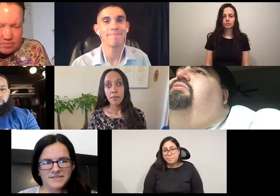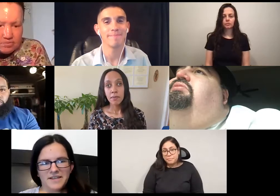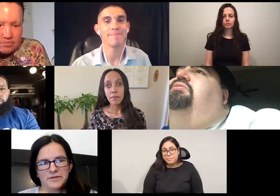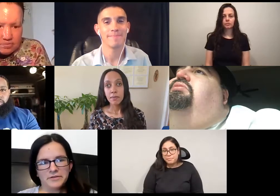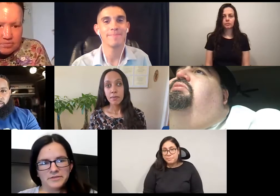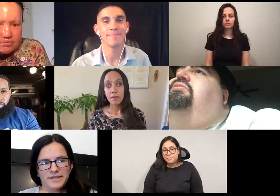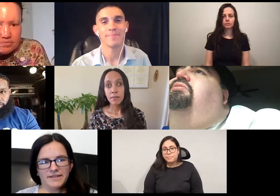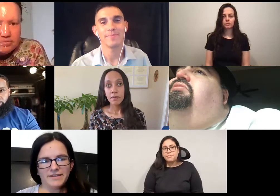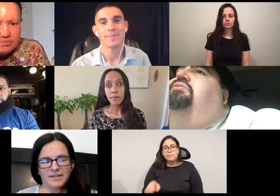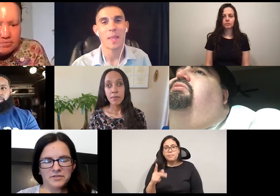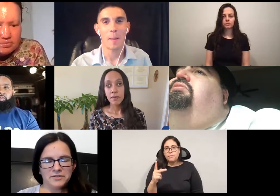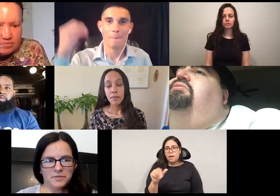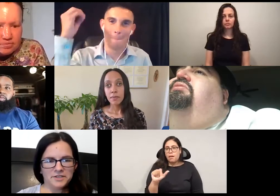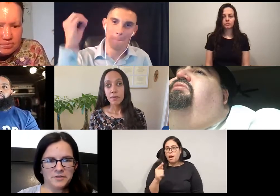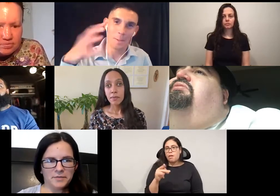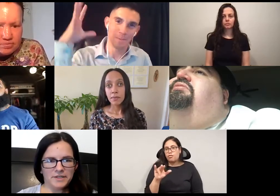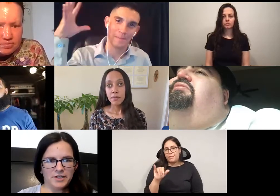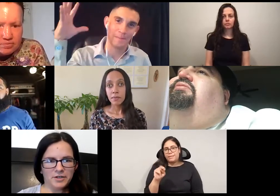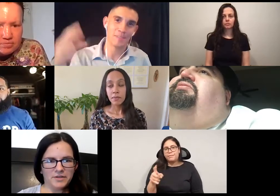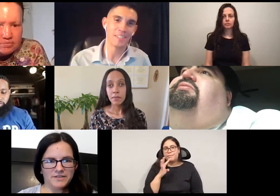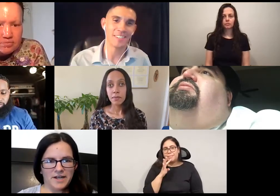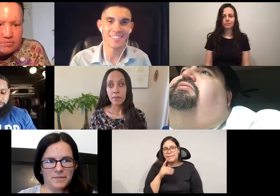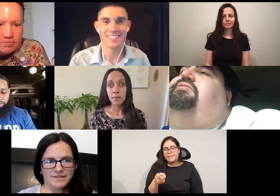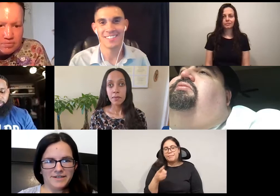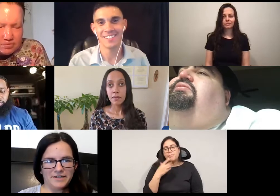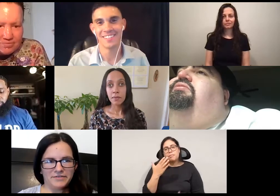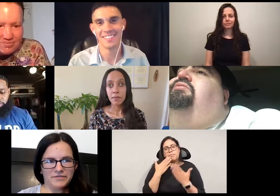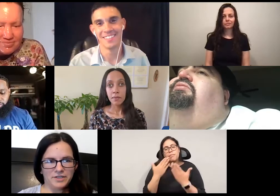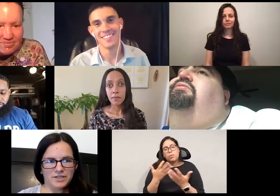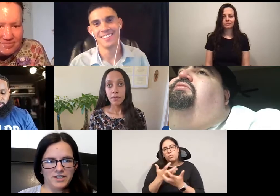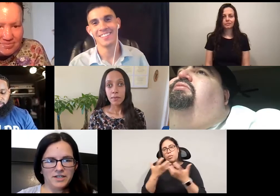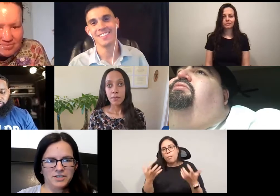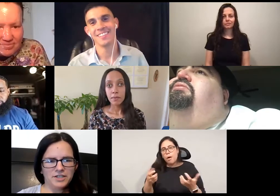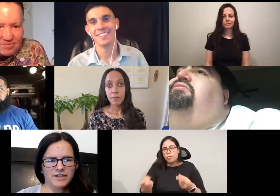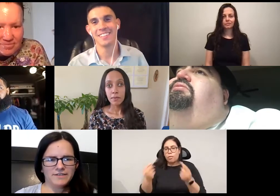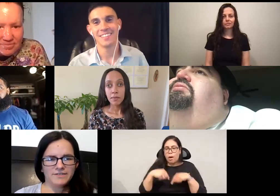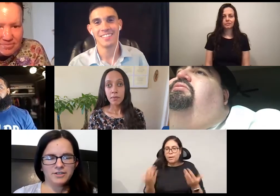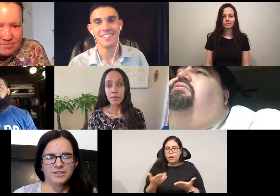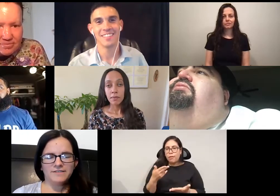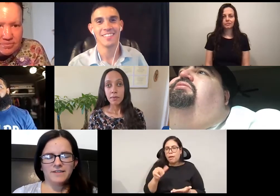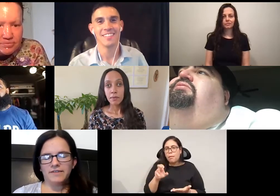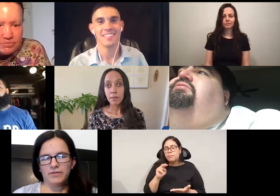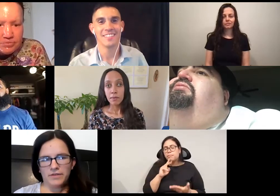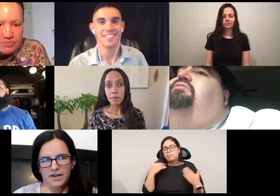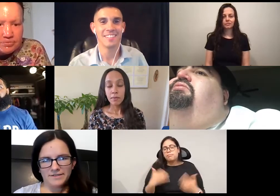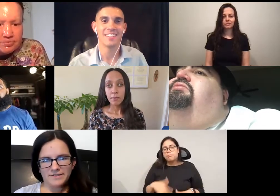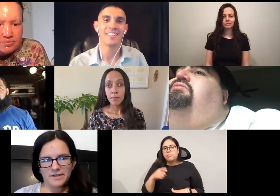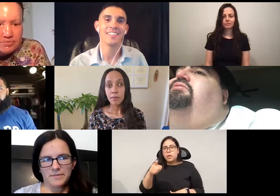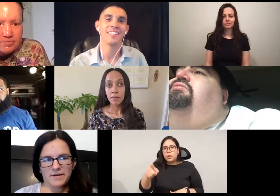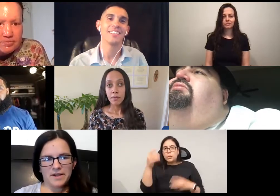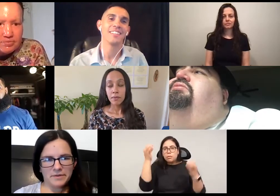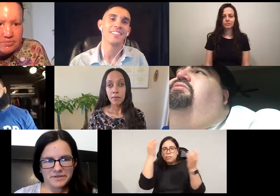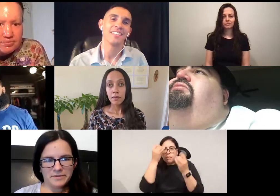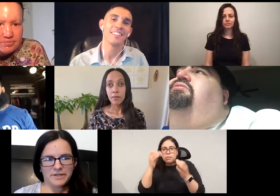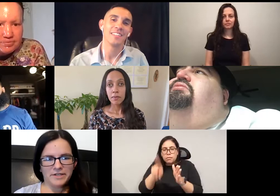This is Catherine speaking. Thank you so much for being here with us, Haben, and for sharing such insightful thoughts